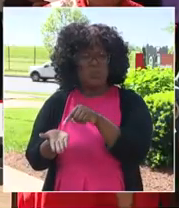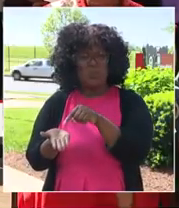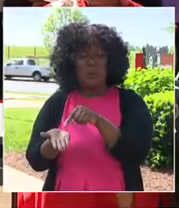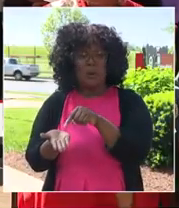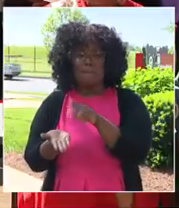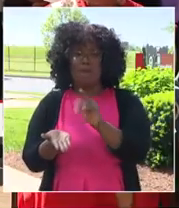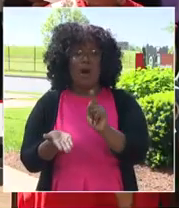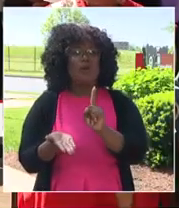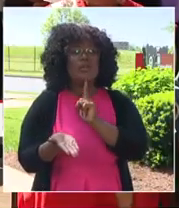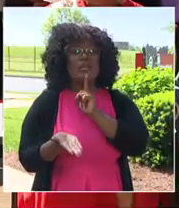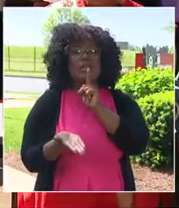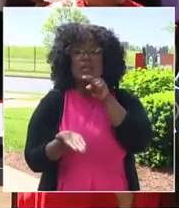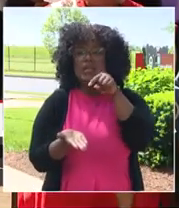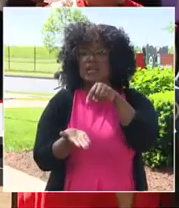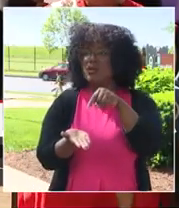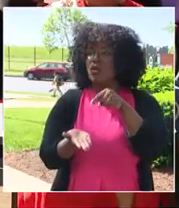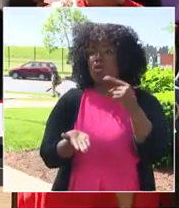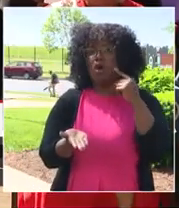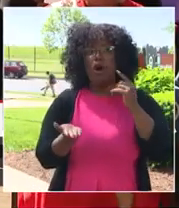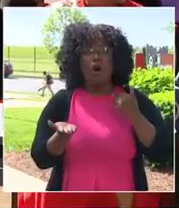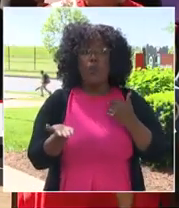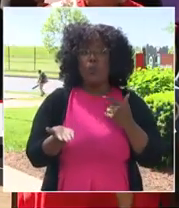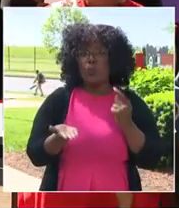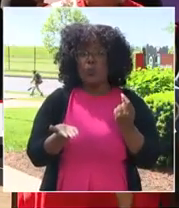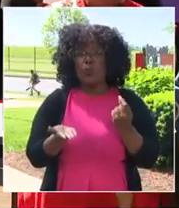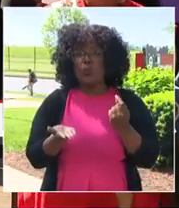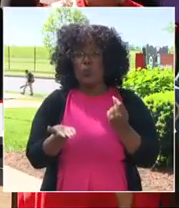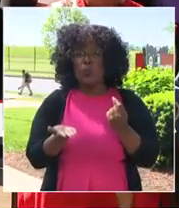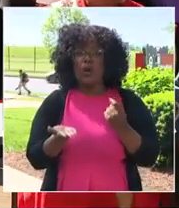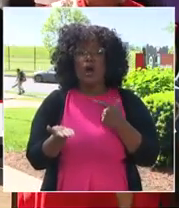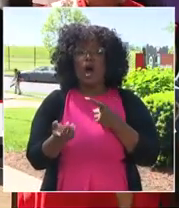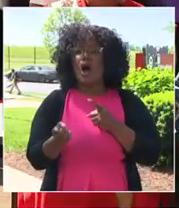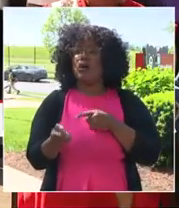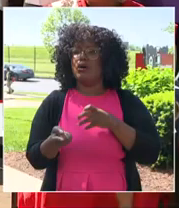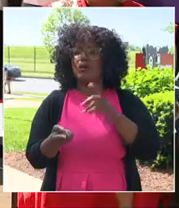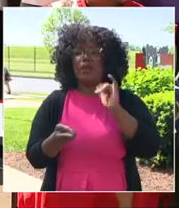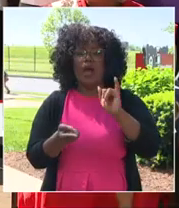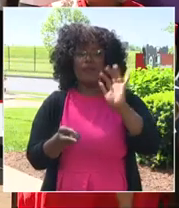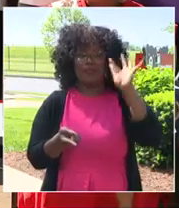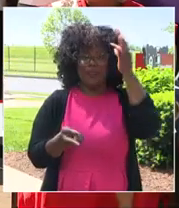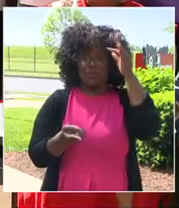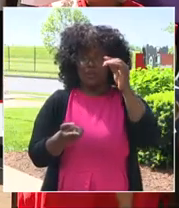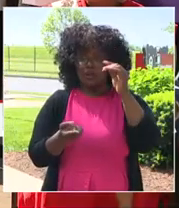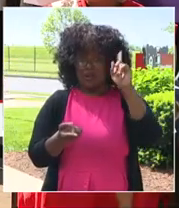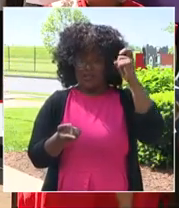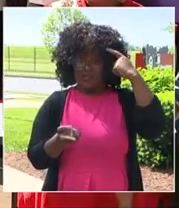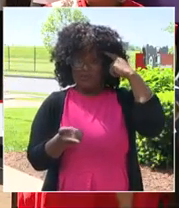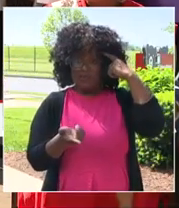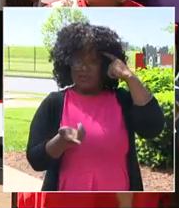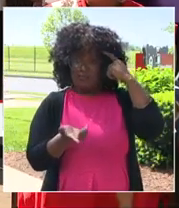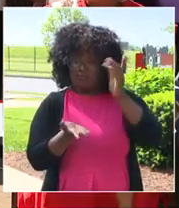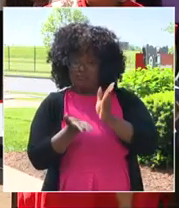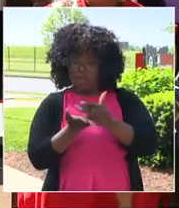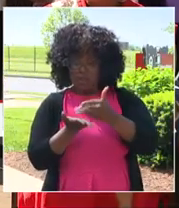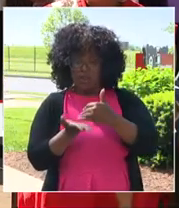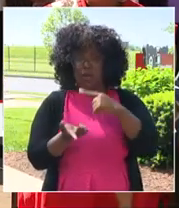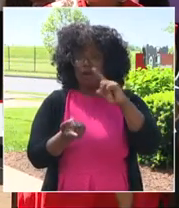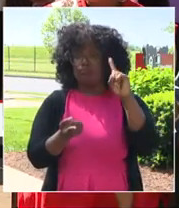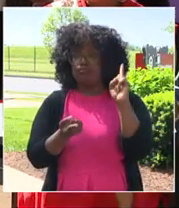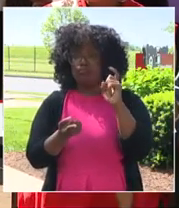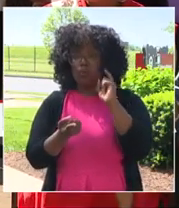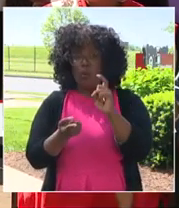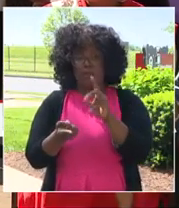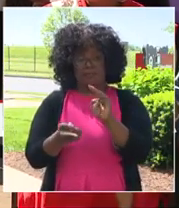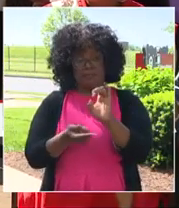they are looking to do that is by reducing the federal government's share of Medicaid cost. And that's